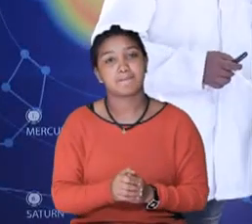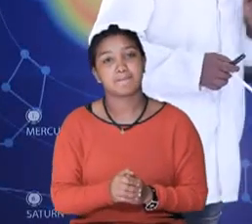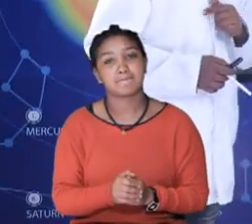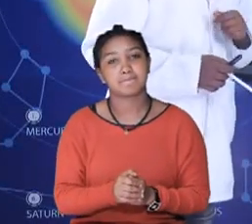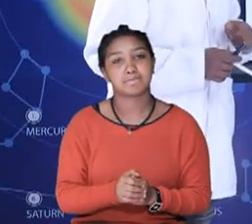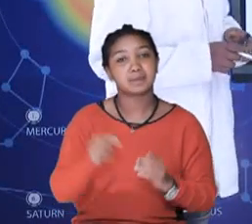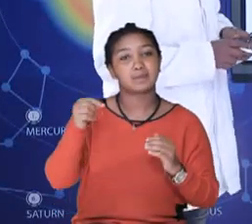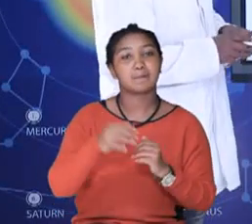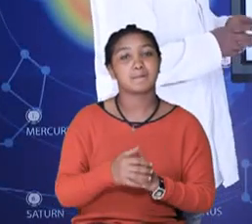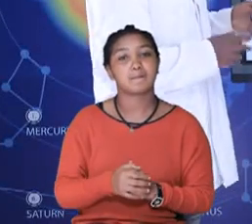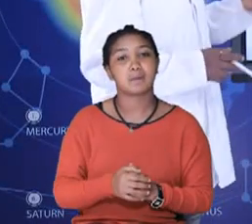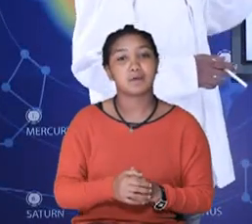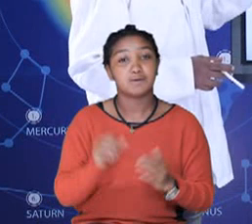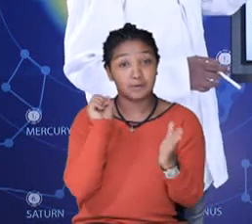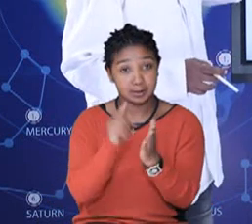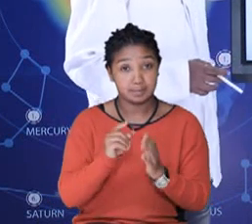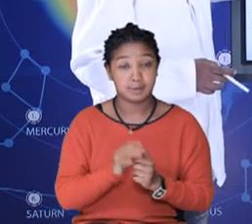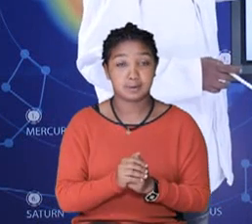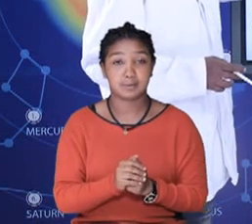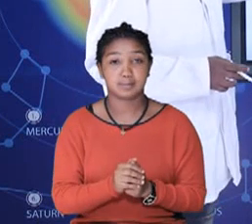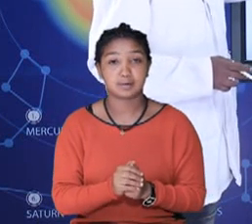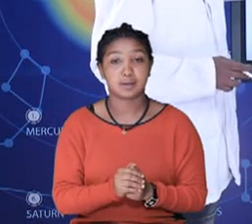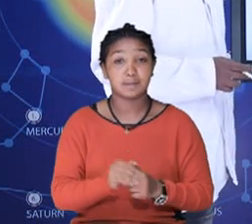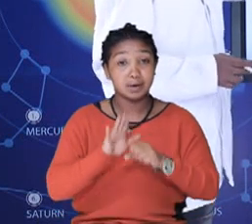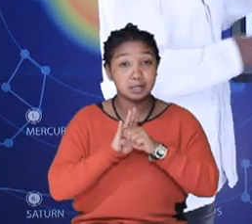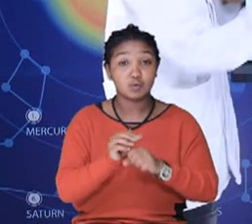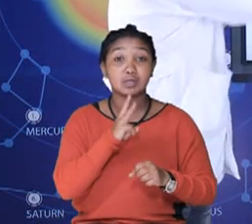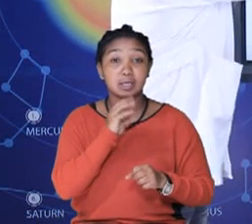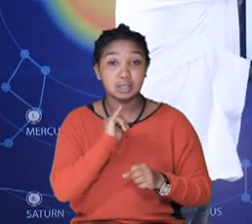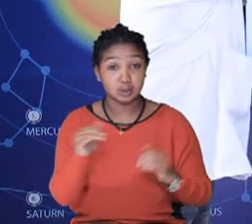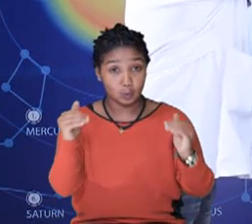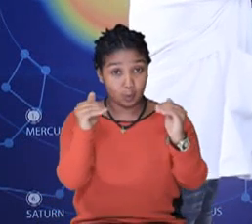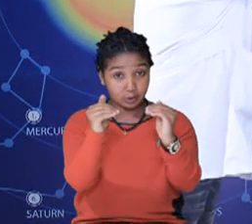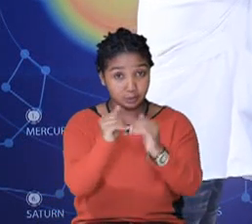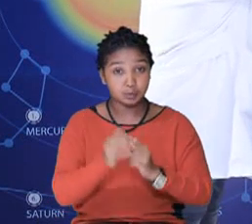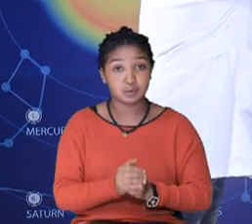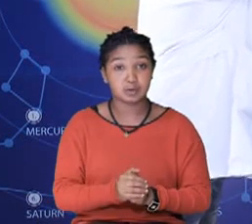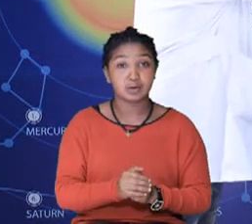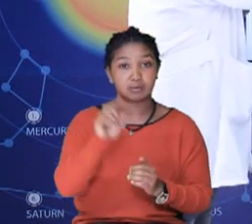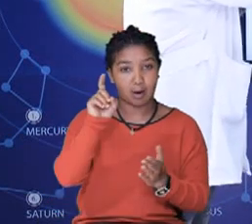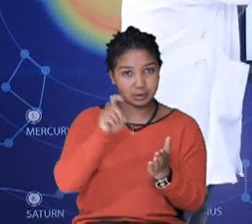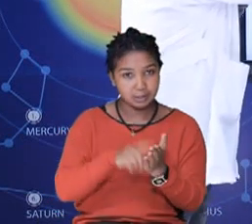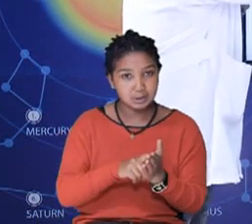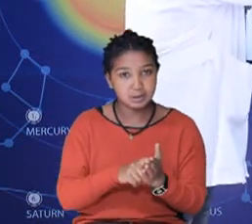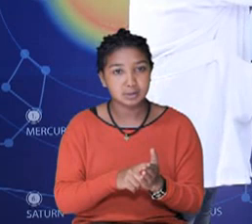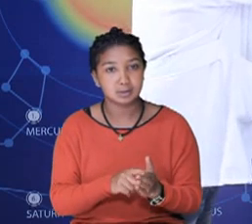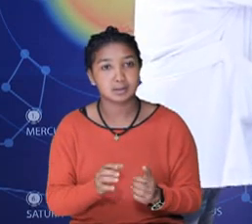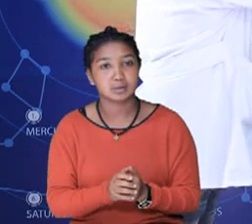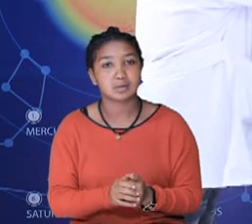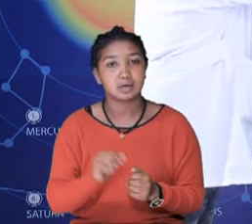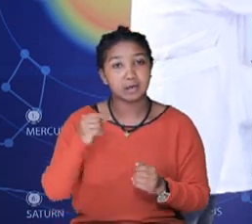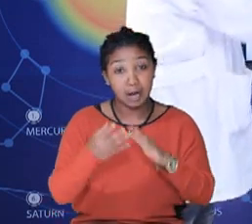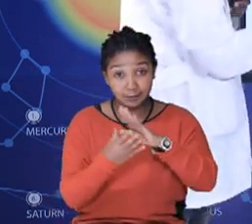pool depths. For example, pressure of a water is equals to 1,000. Gravitational